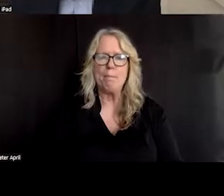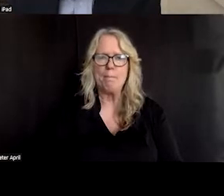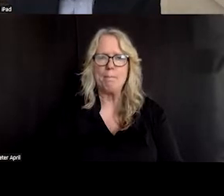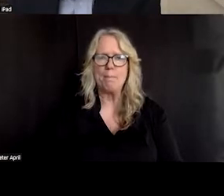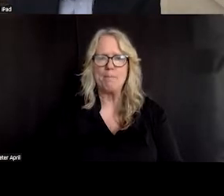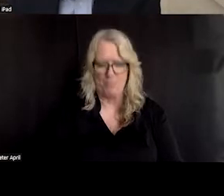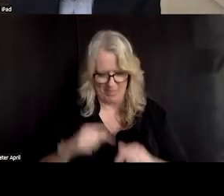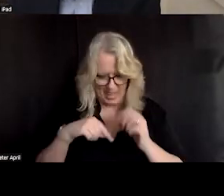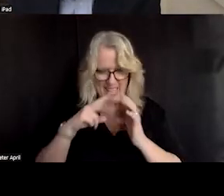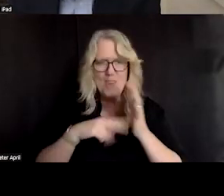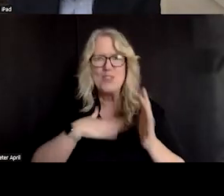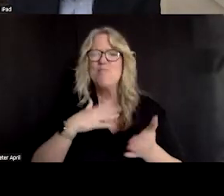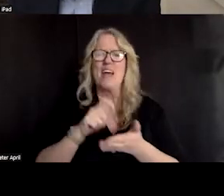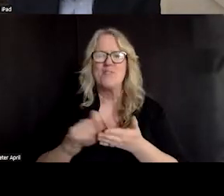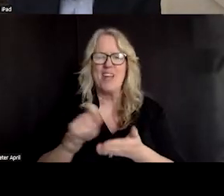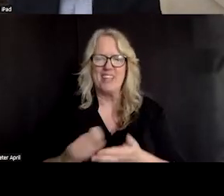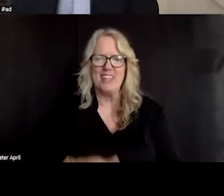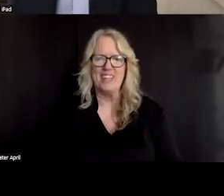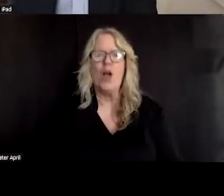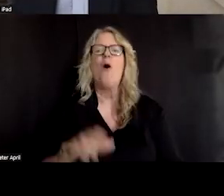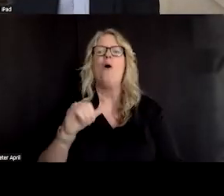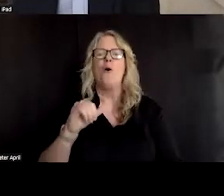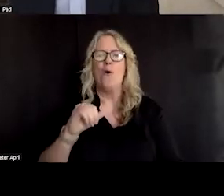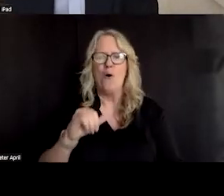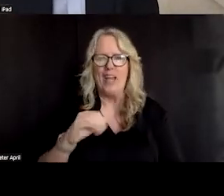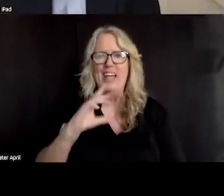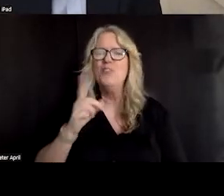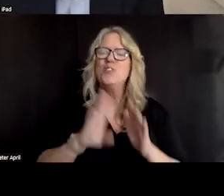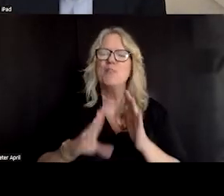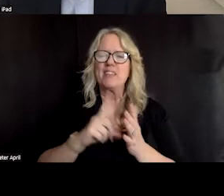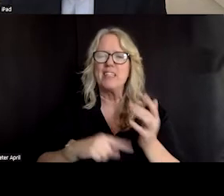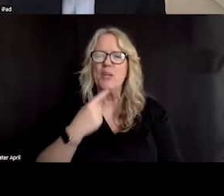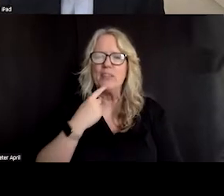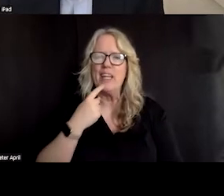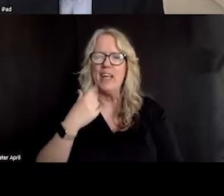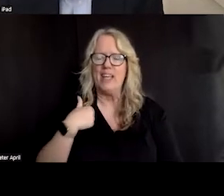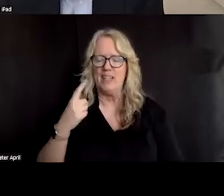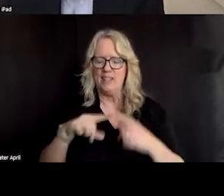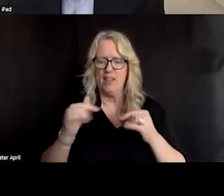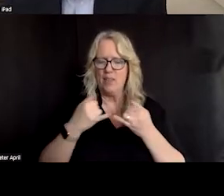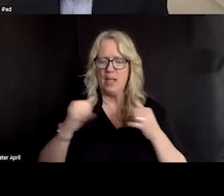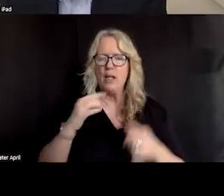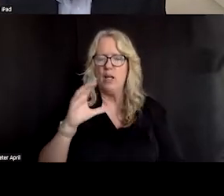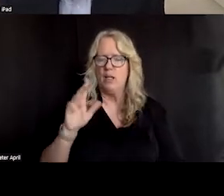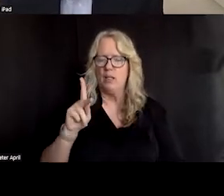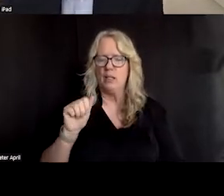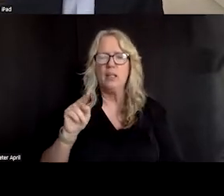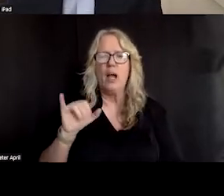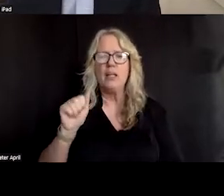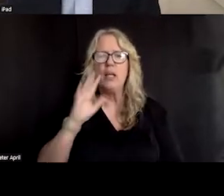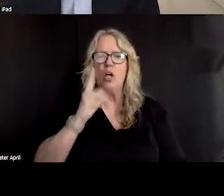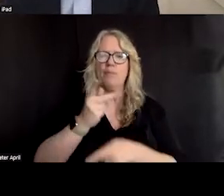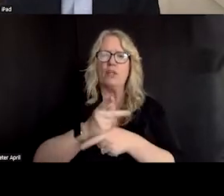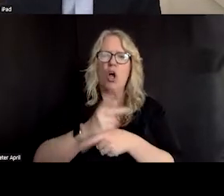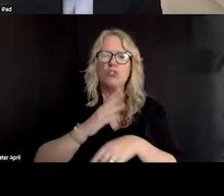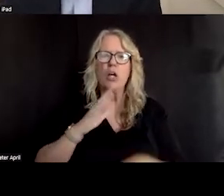can't read my writing. Oh, it was just basically saying, underlining Kana's caution. And I